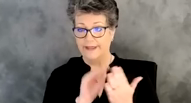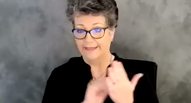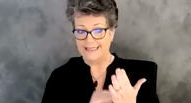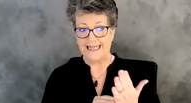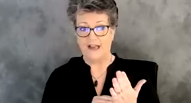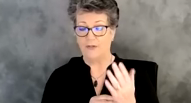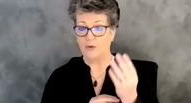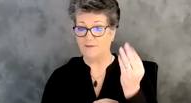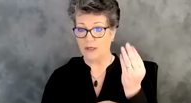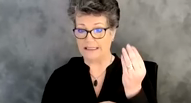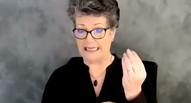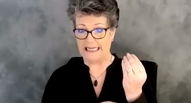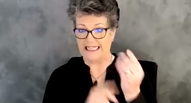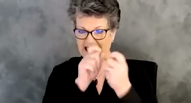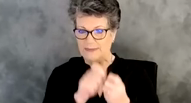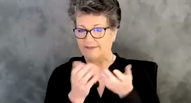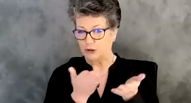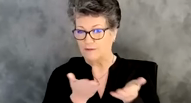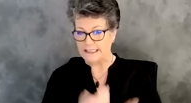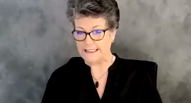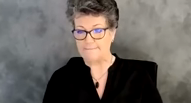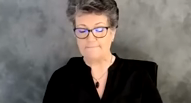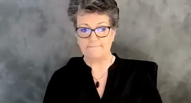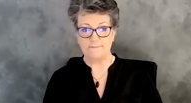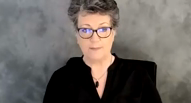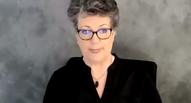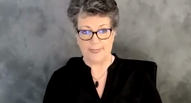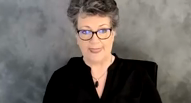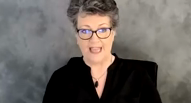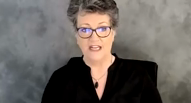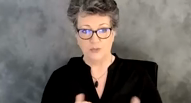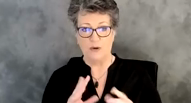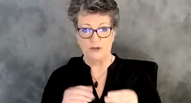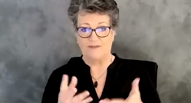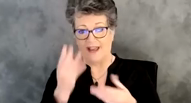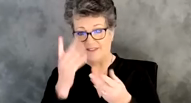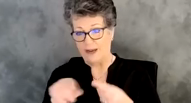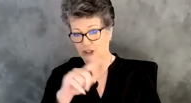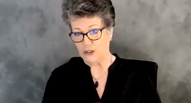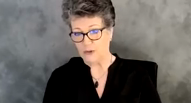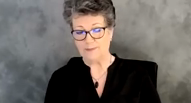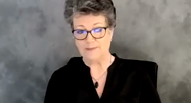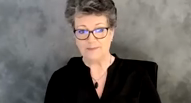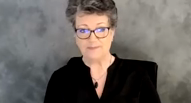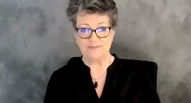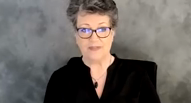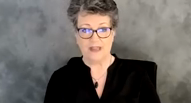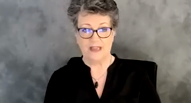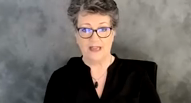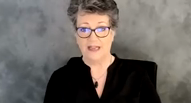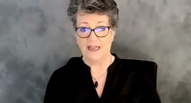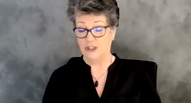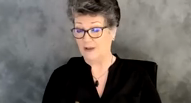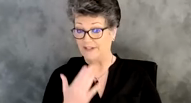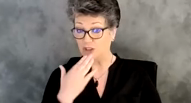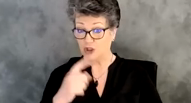14 specific services. We want to provide this information to you. So, so if it's a good time